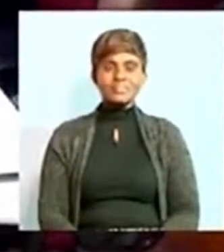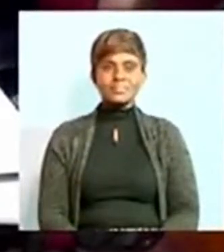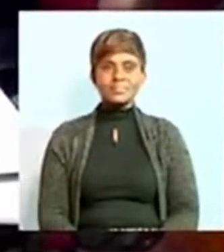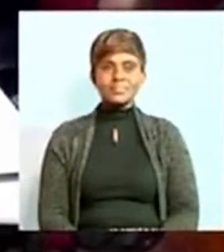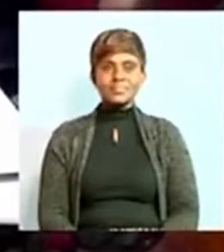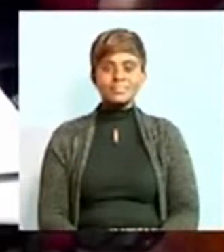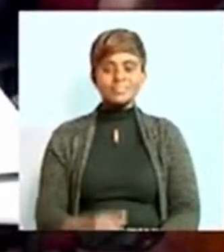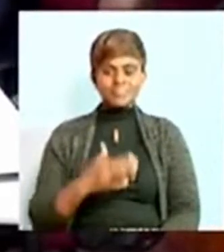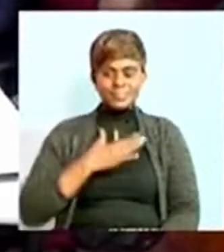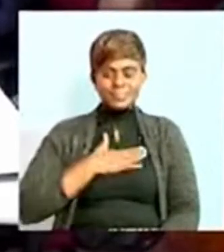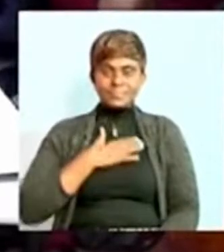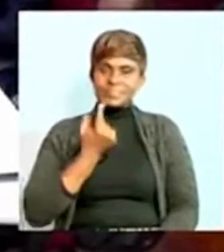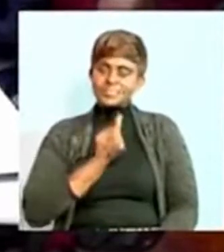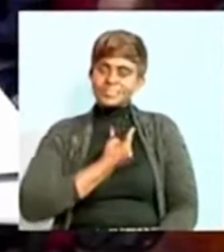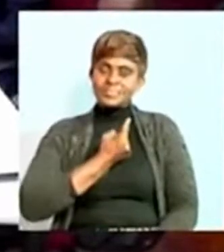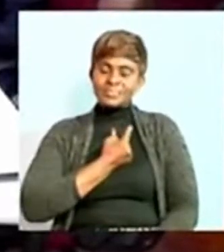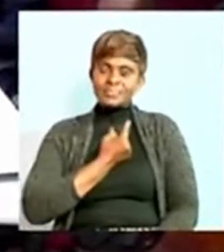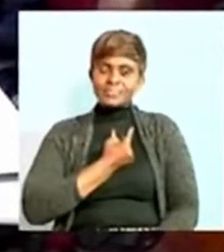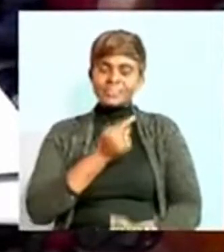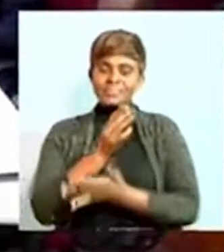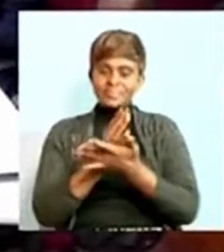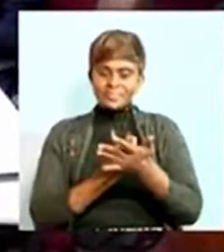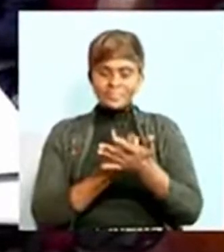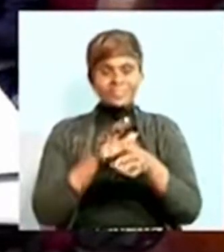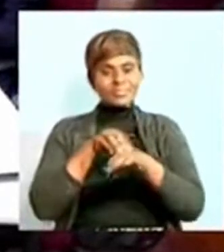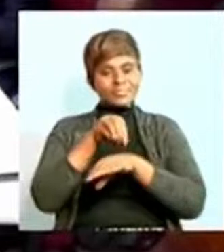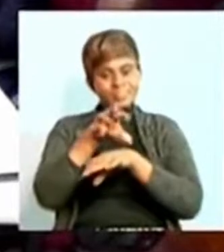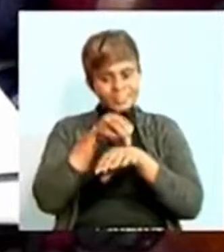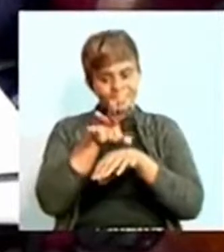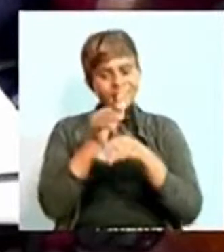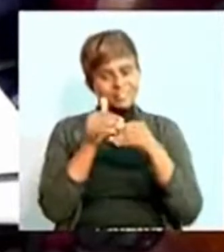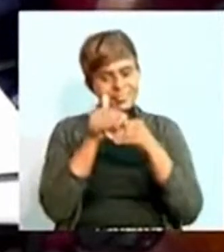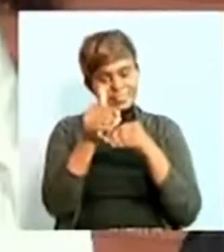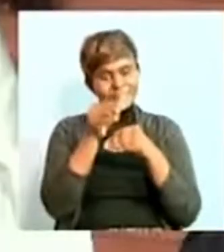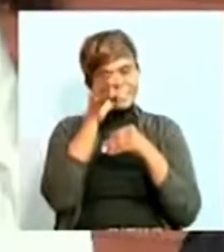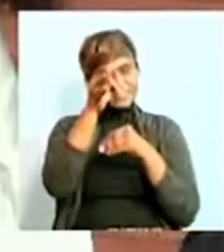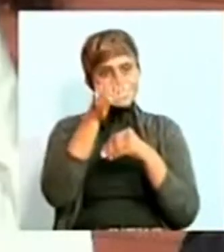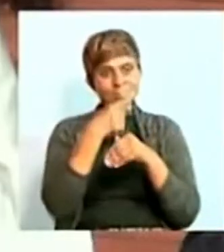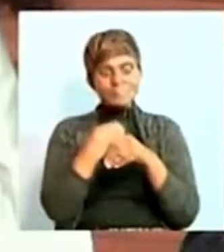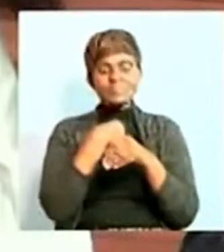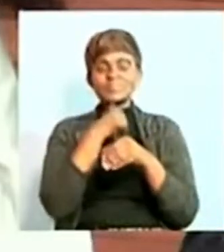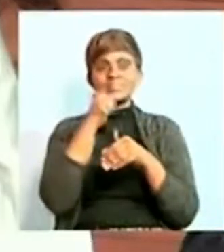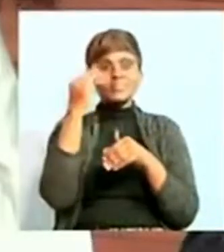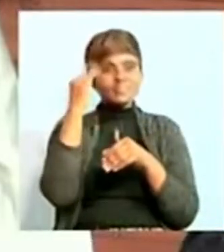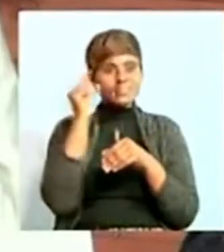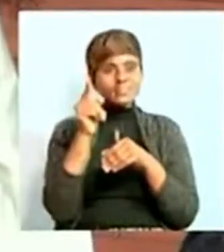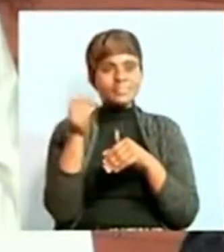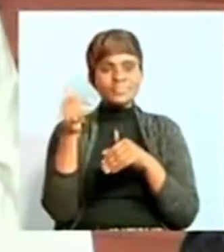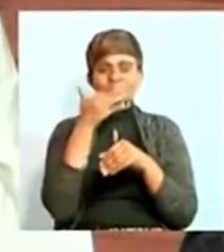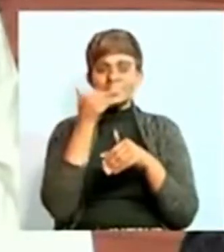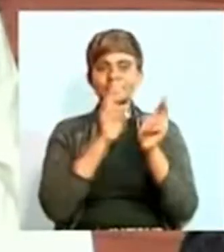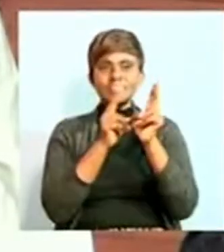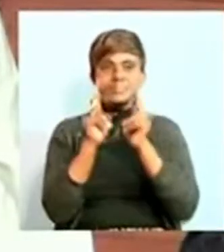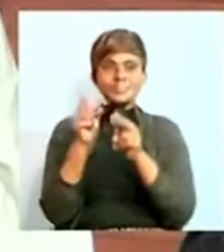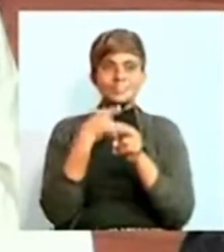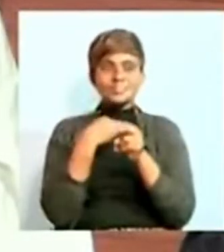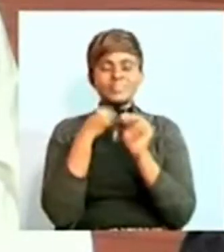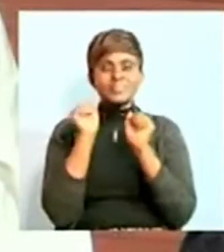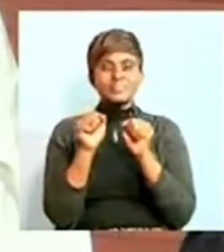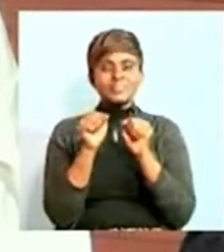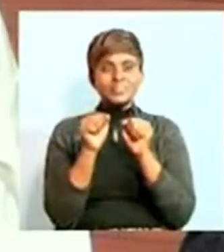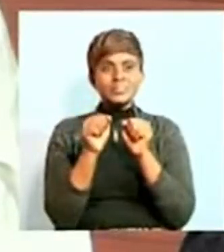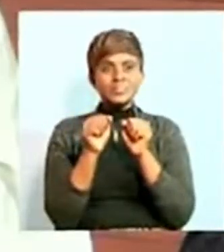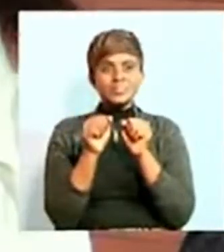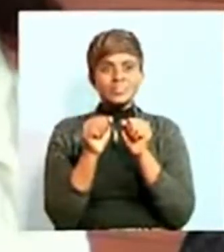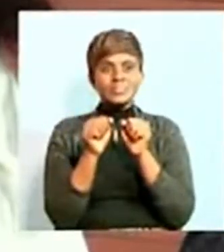for mine is just some advice moving forward. I don't know, maybe he should answer before I could actually give